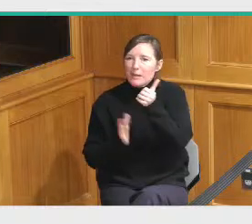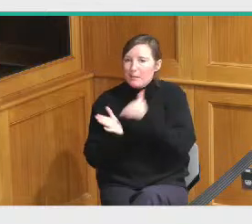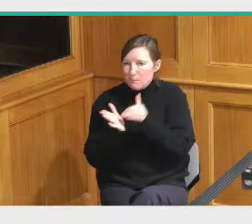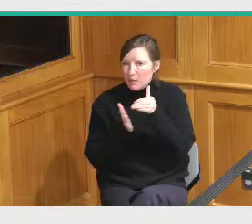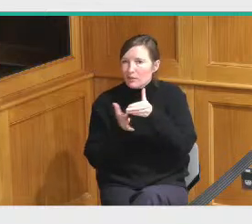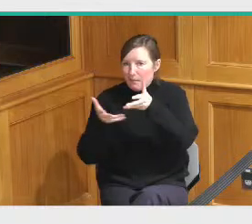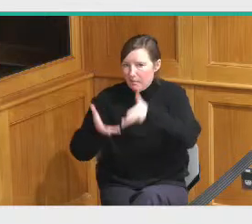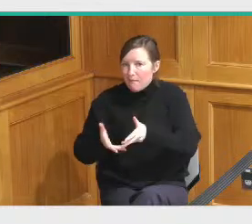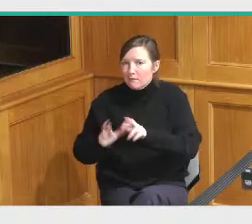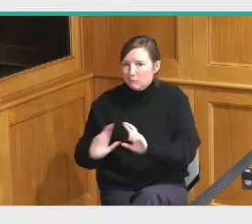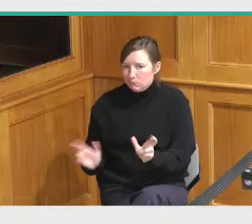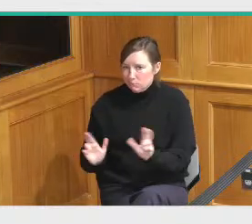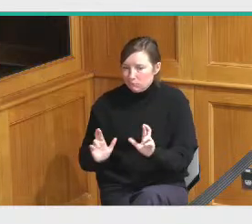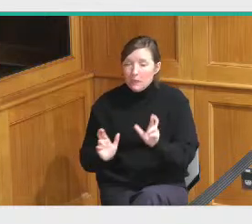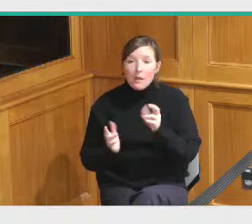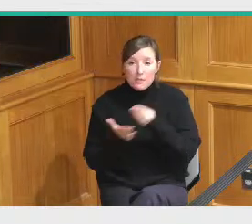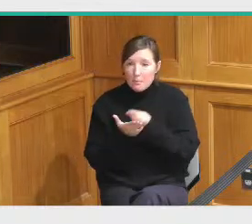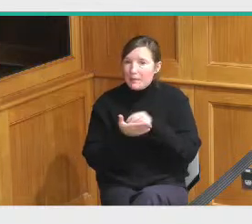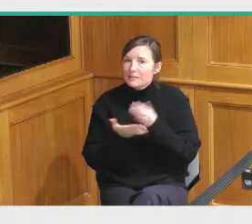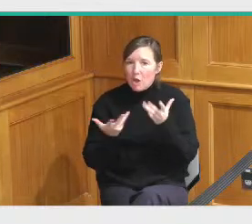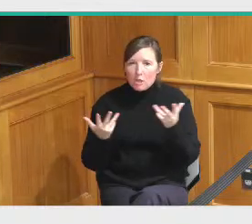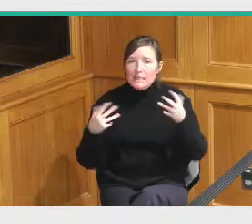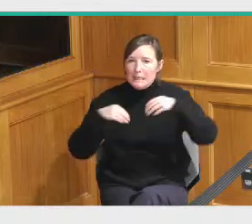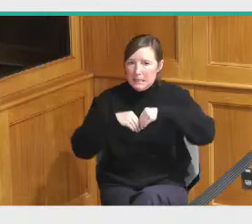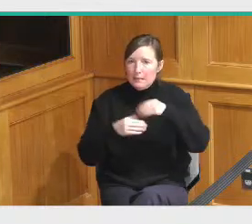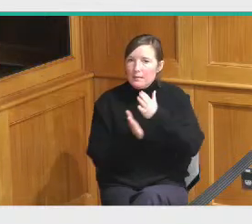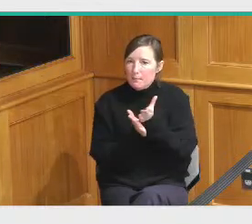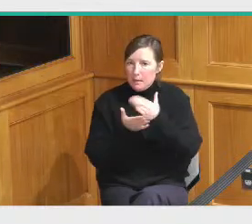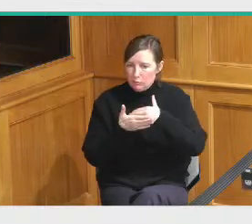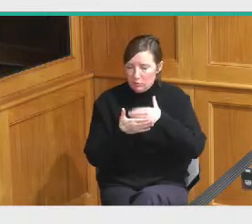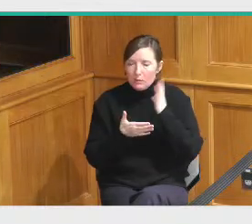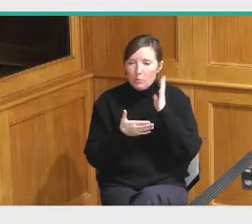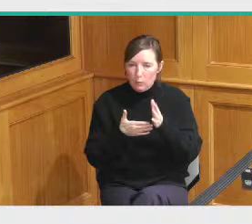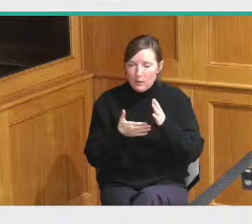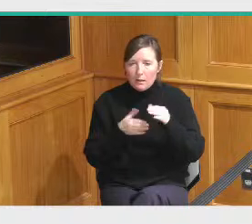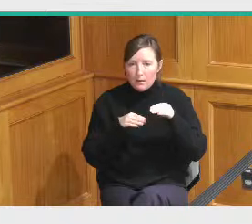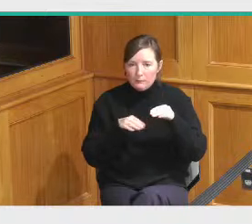been budgeted and would be executed upon